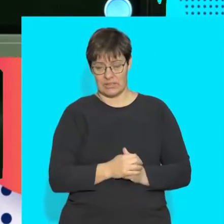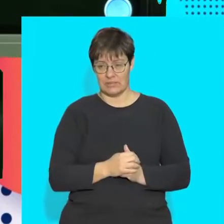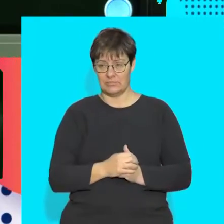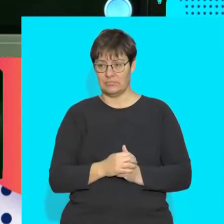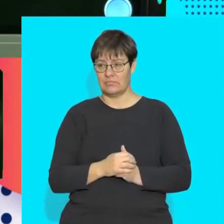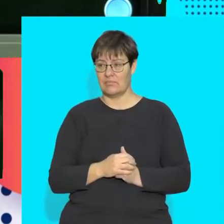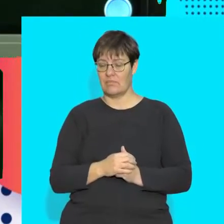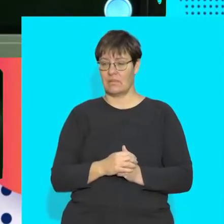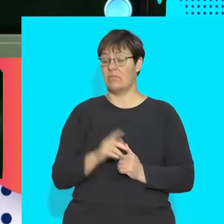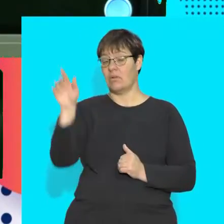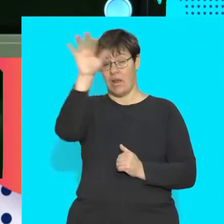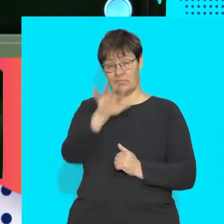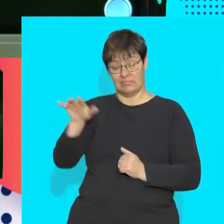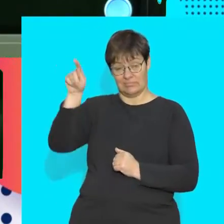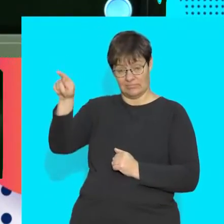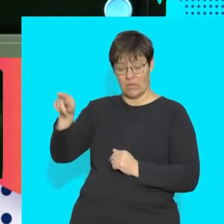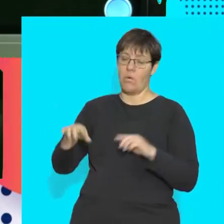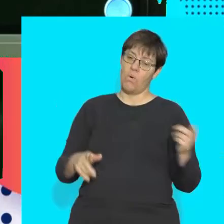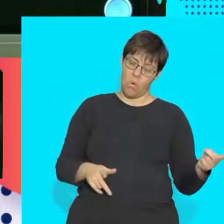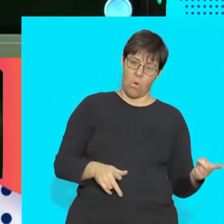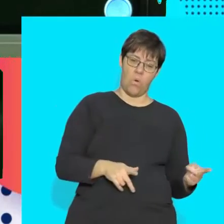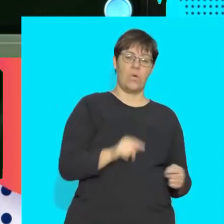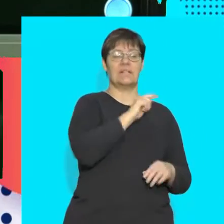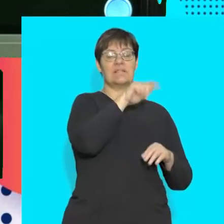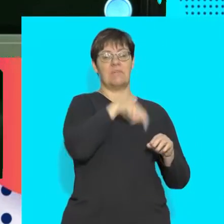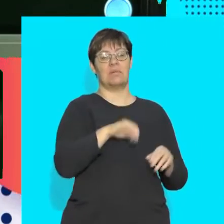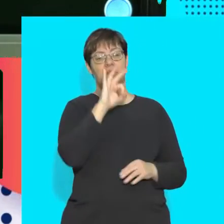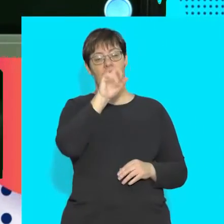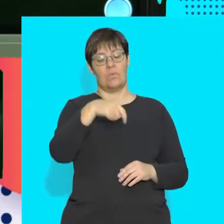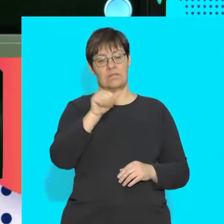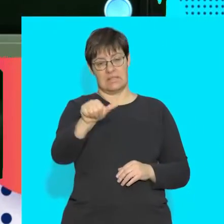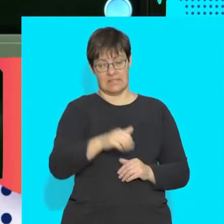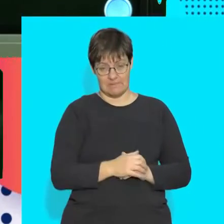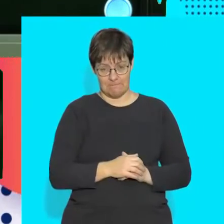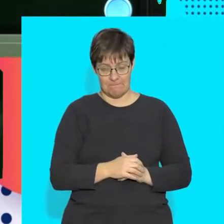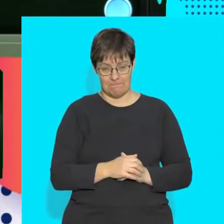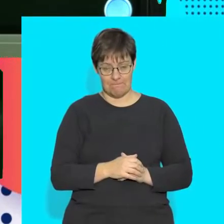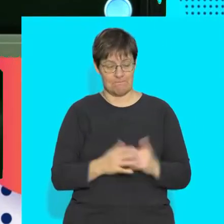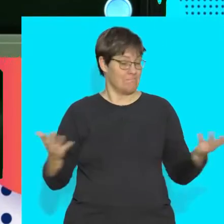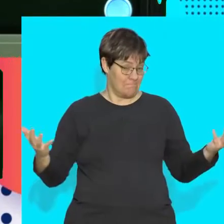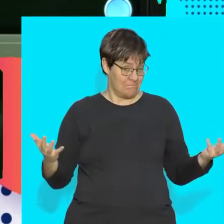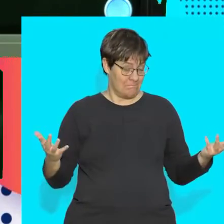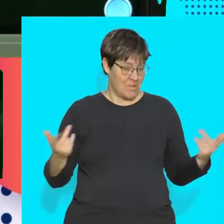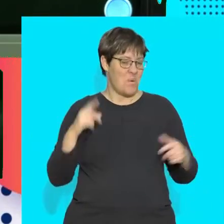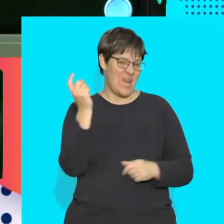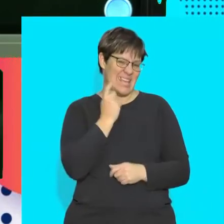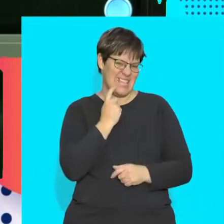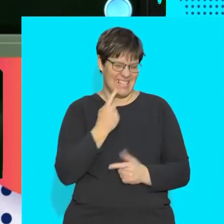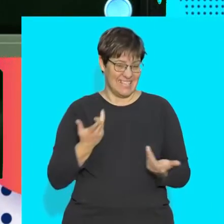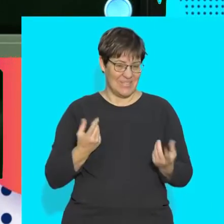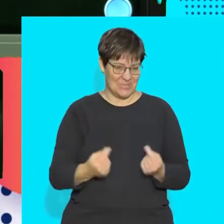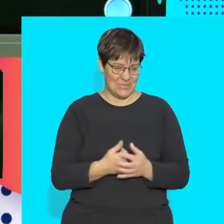second. So either you can work it out the long way, or you simply divide by 3.6. Makes it nice and easy for